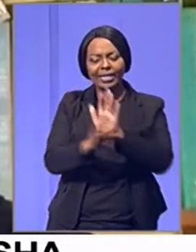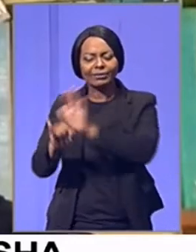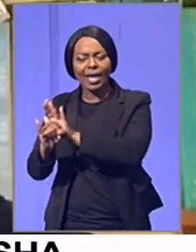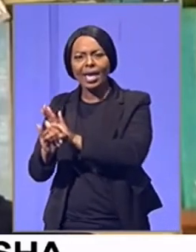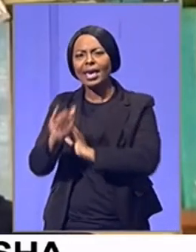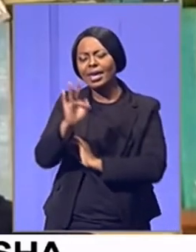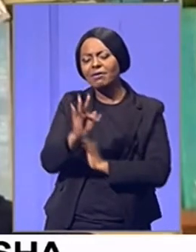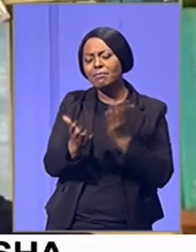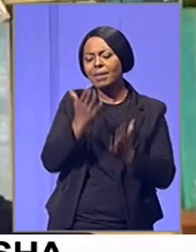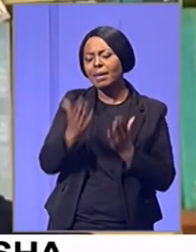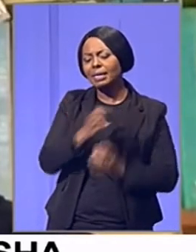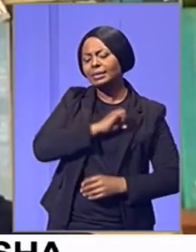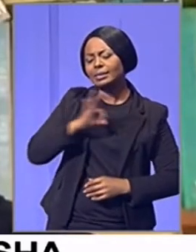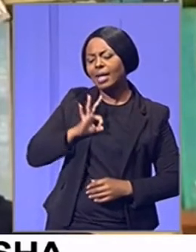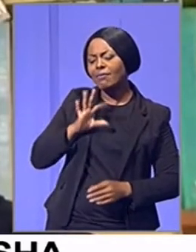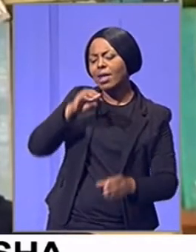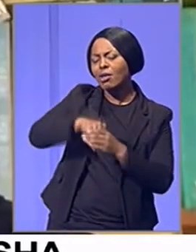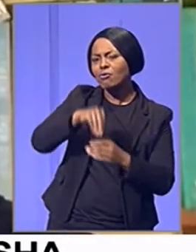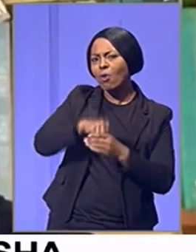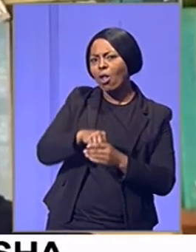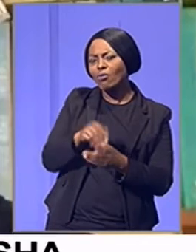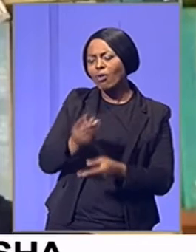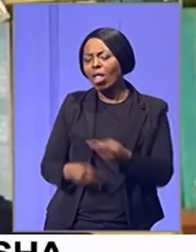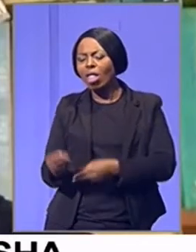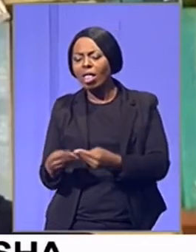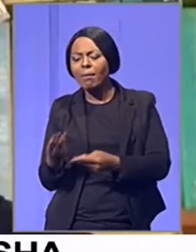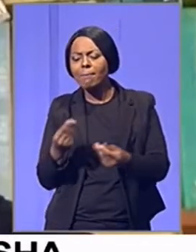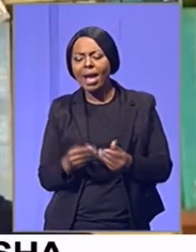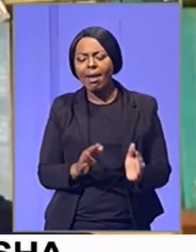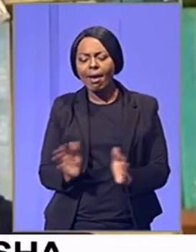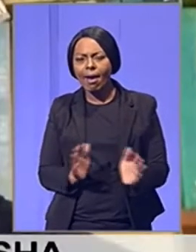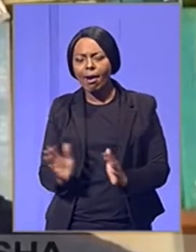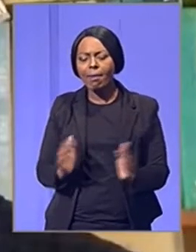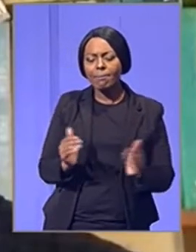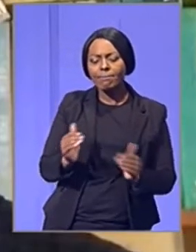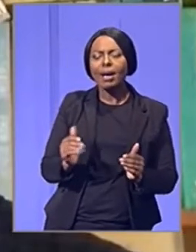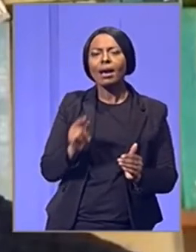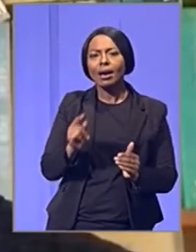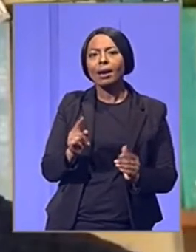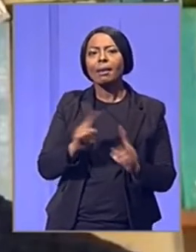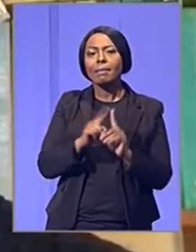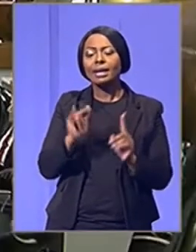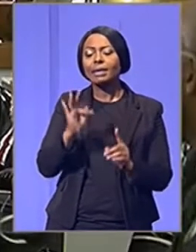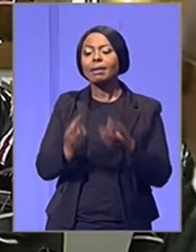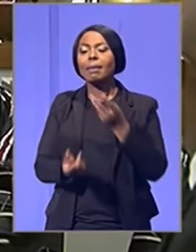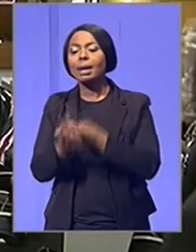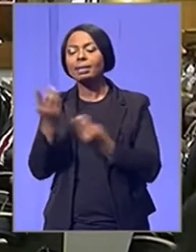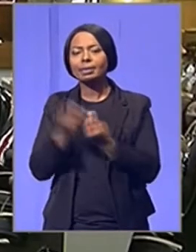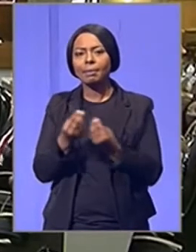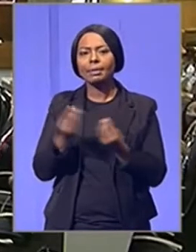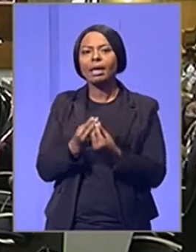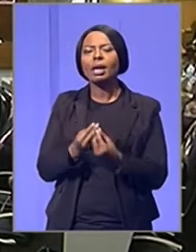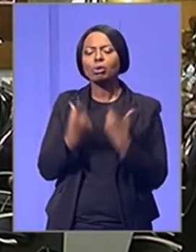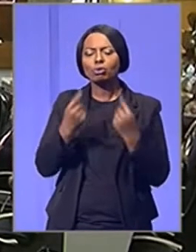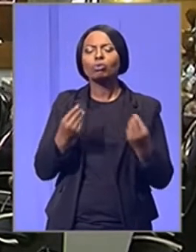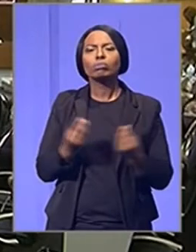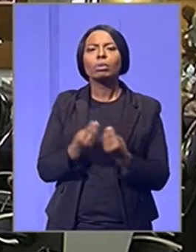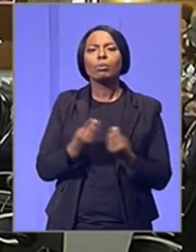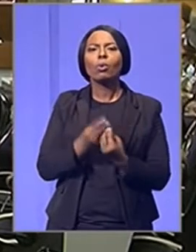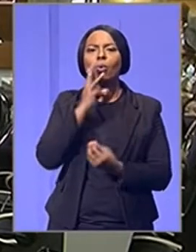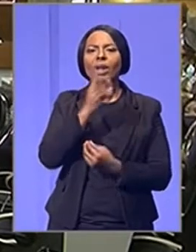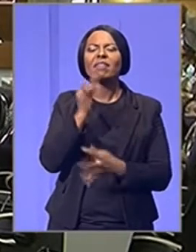employ and will take the appropriate action as required in line with its policies. Mo matsatsing a go neng go